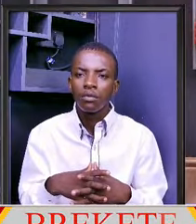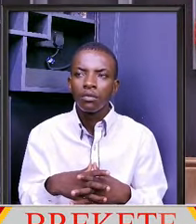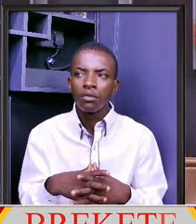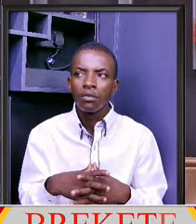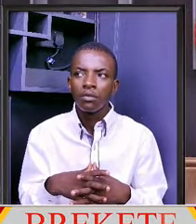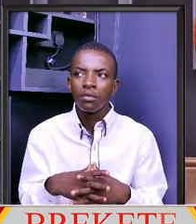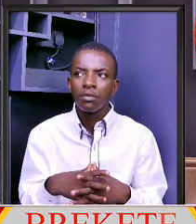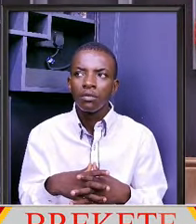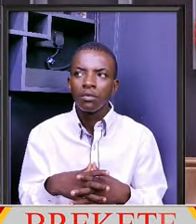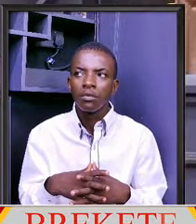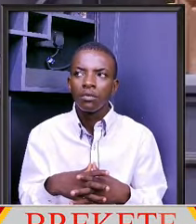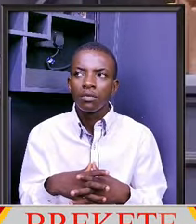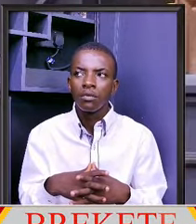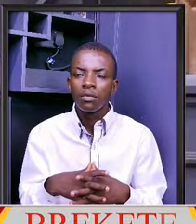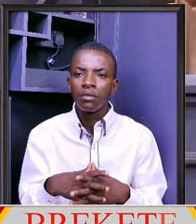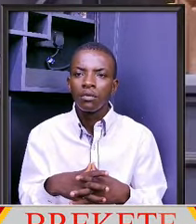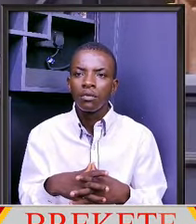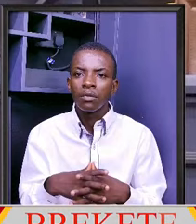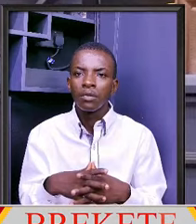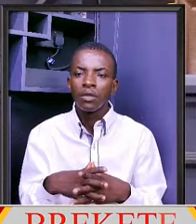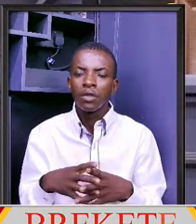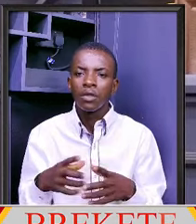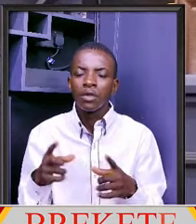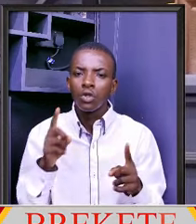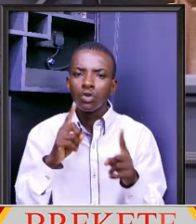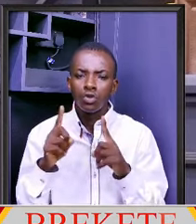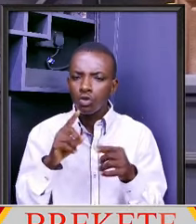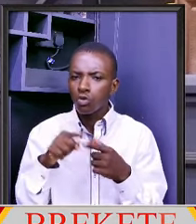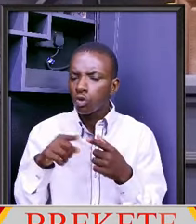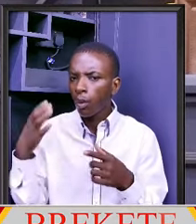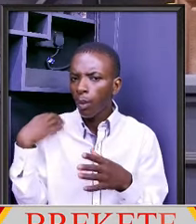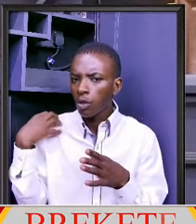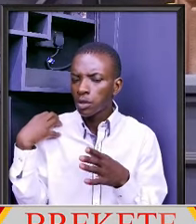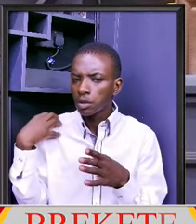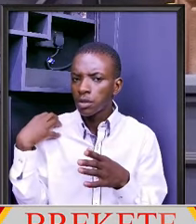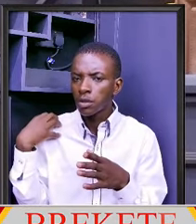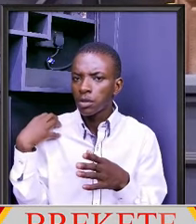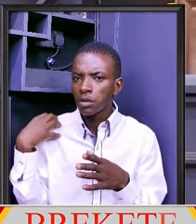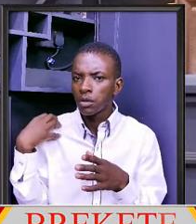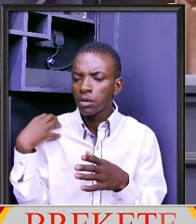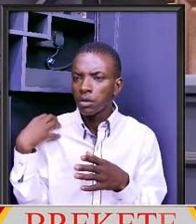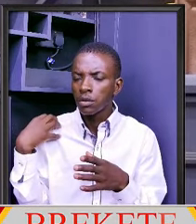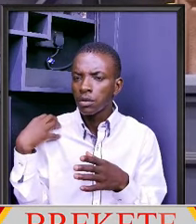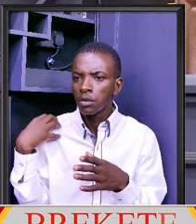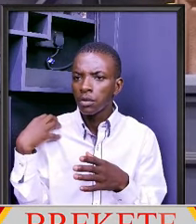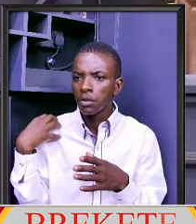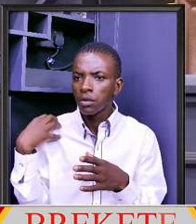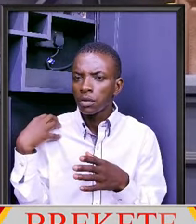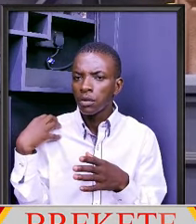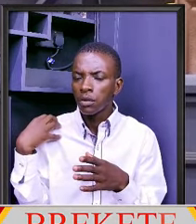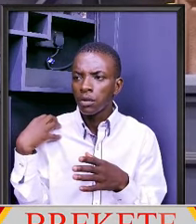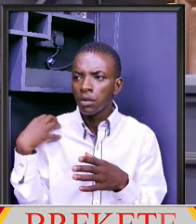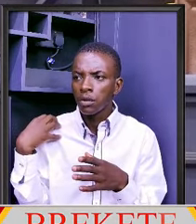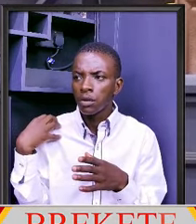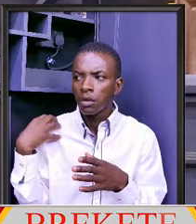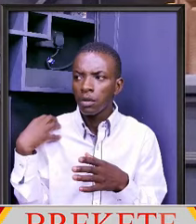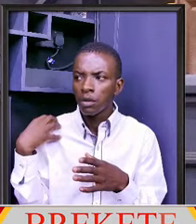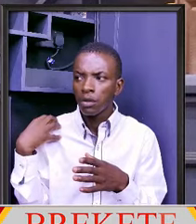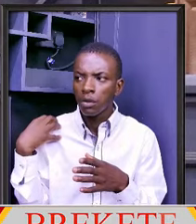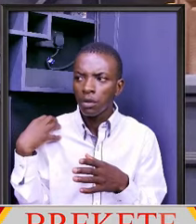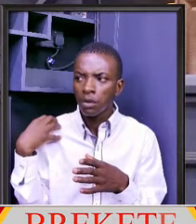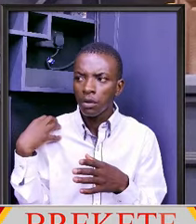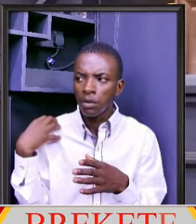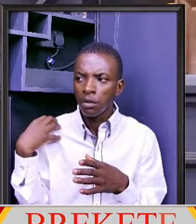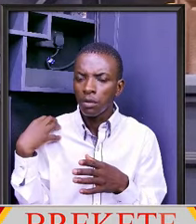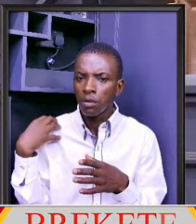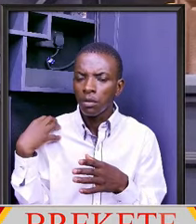Okay. Network is not talking. You don't talk to your oga. You don't talk to your oga. I don't want us to discuss the details on air. Oh, yeah, make we talk after